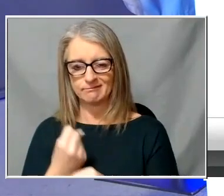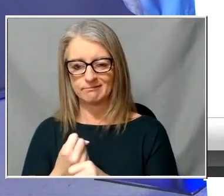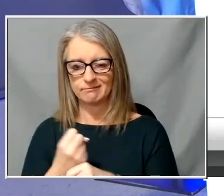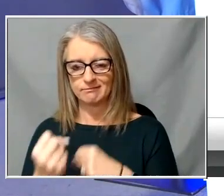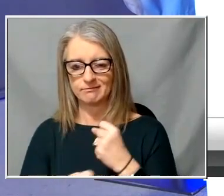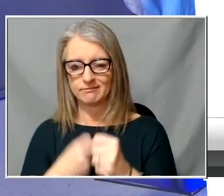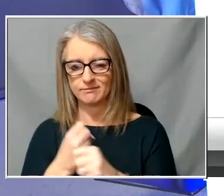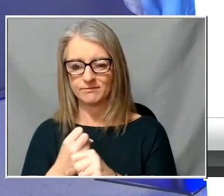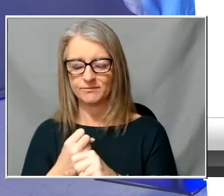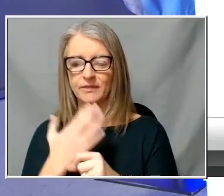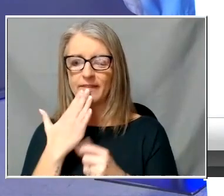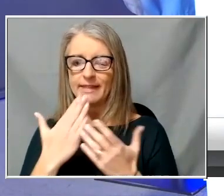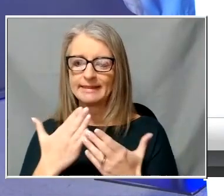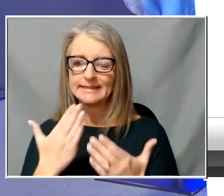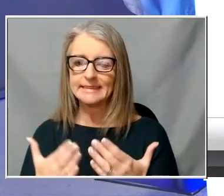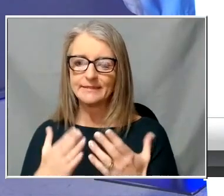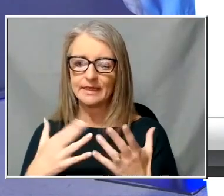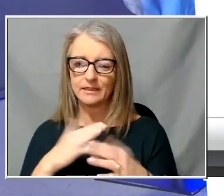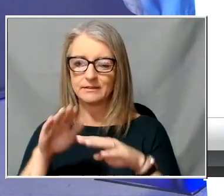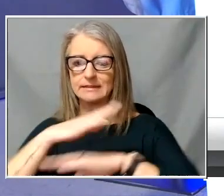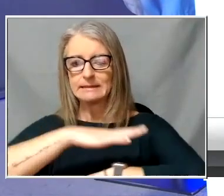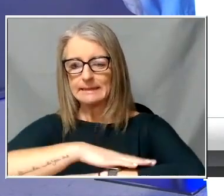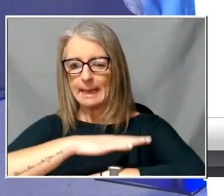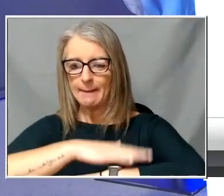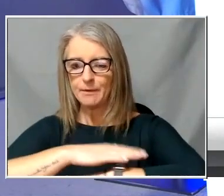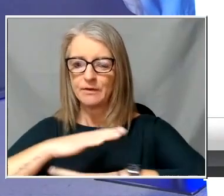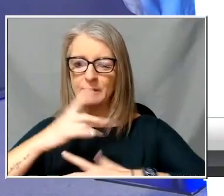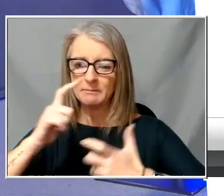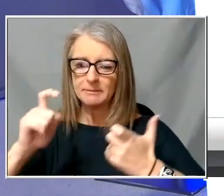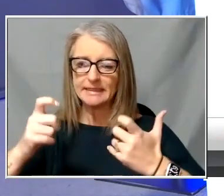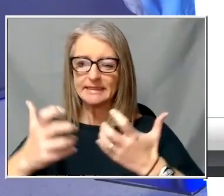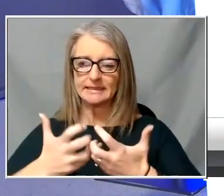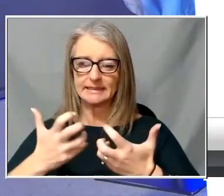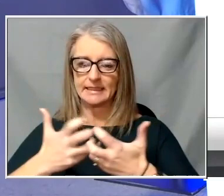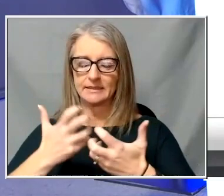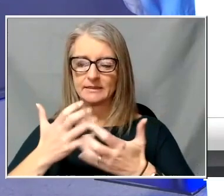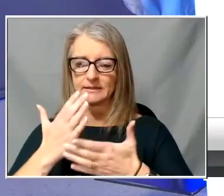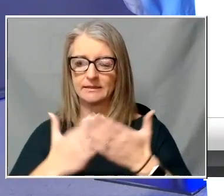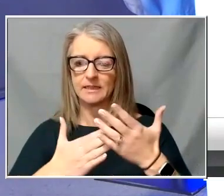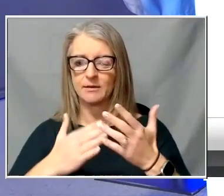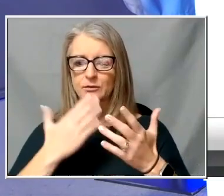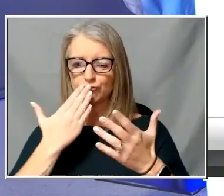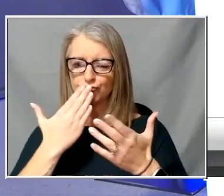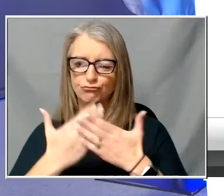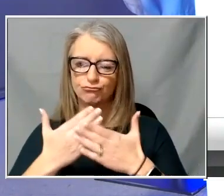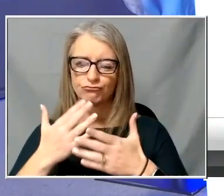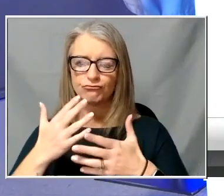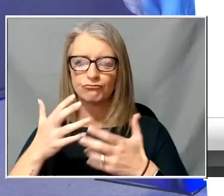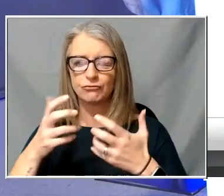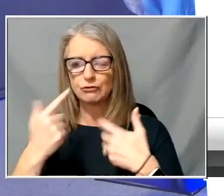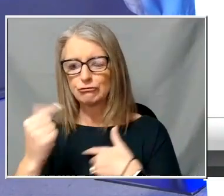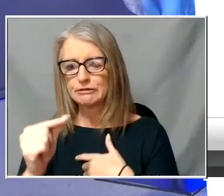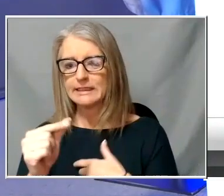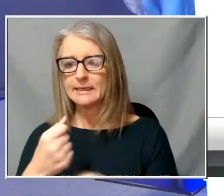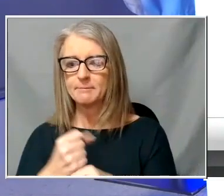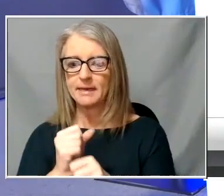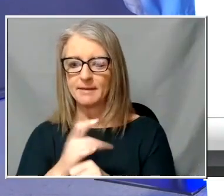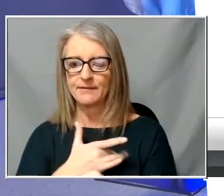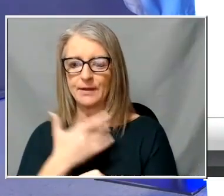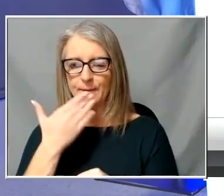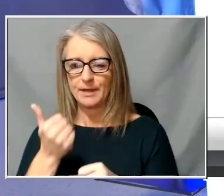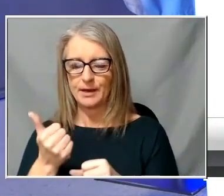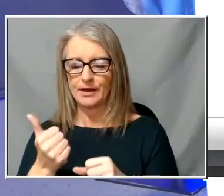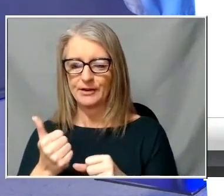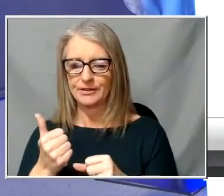the Thanksgiving and the holiday tables, is just to have a big salad. Some of those leafy greens just make me feel a little better, washing